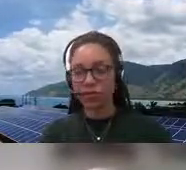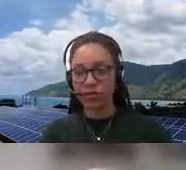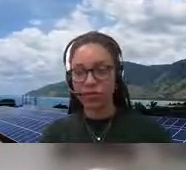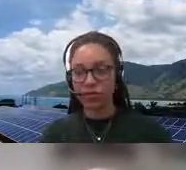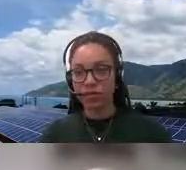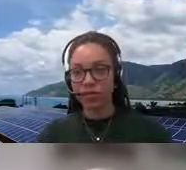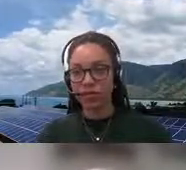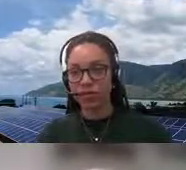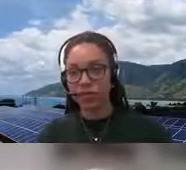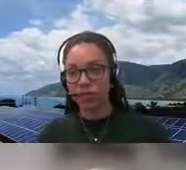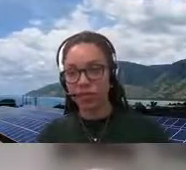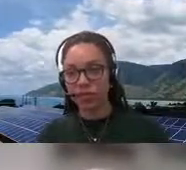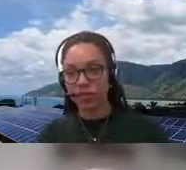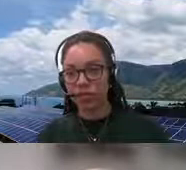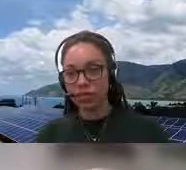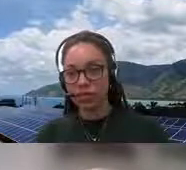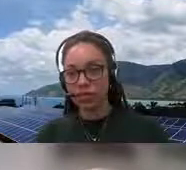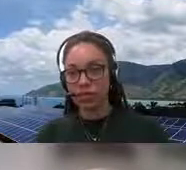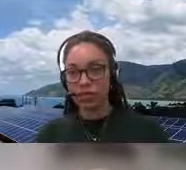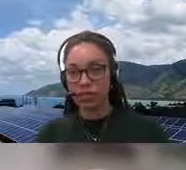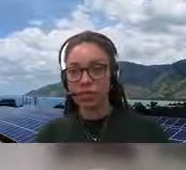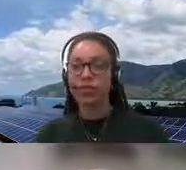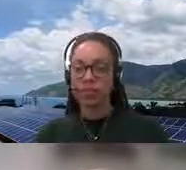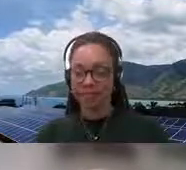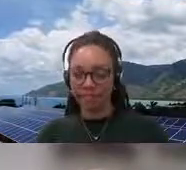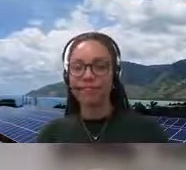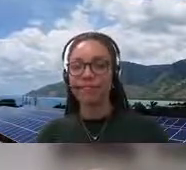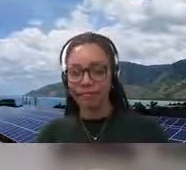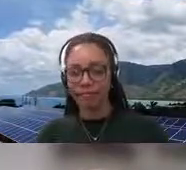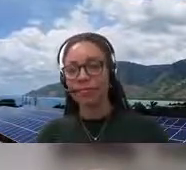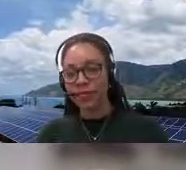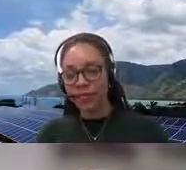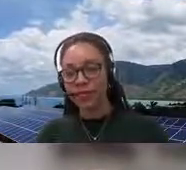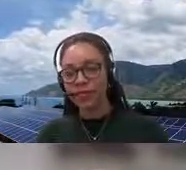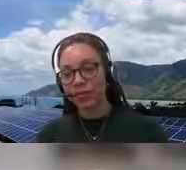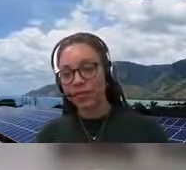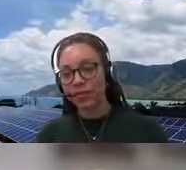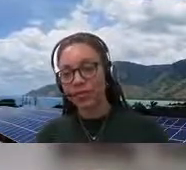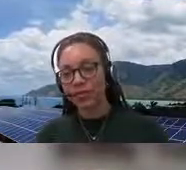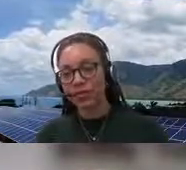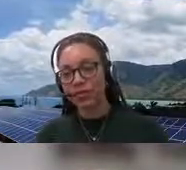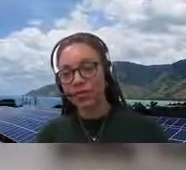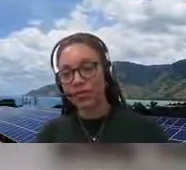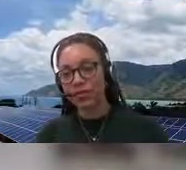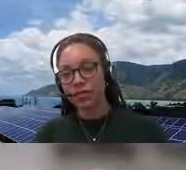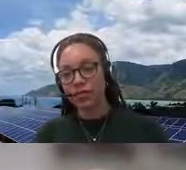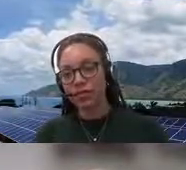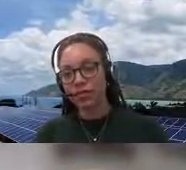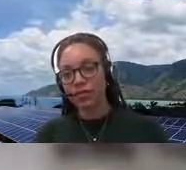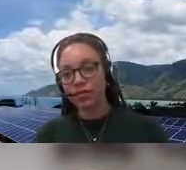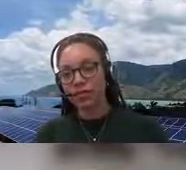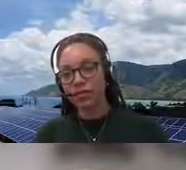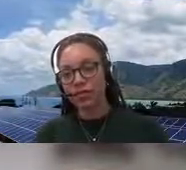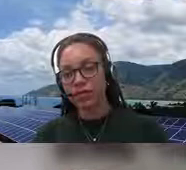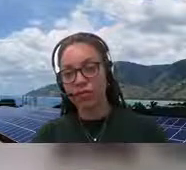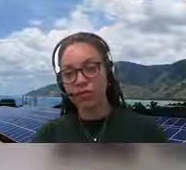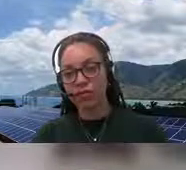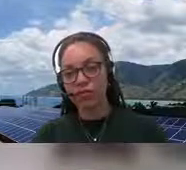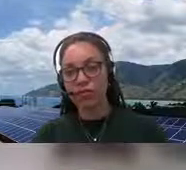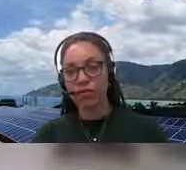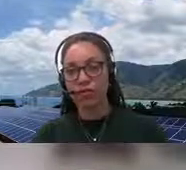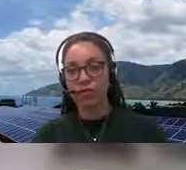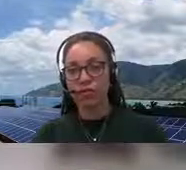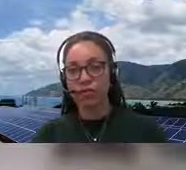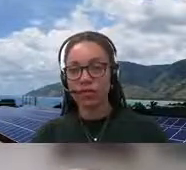technically if you're outside of Australia, if it's within the Australian energy environment, we can give you some guidance, some fast, frank feedback